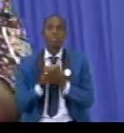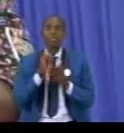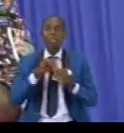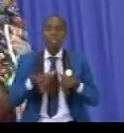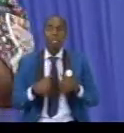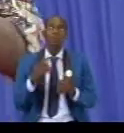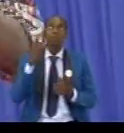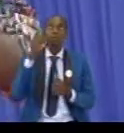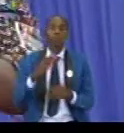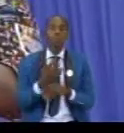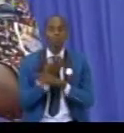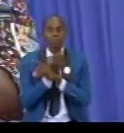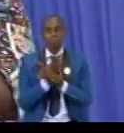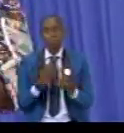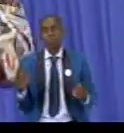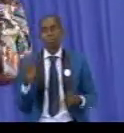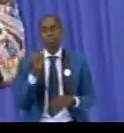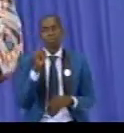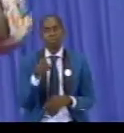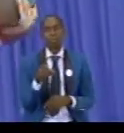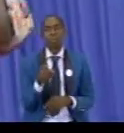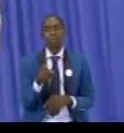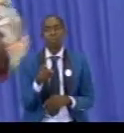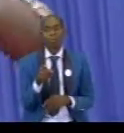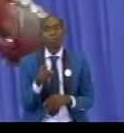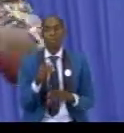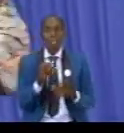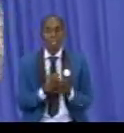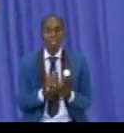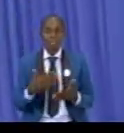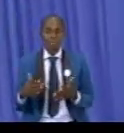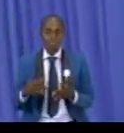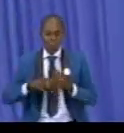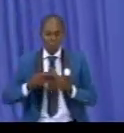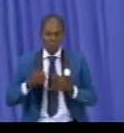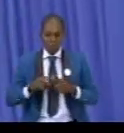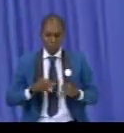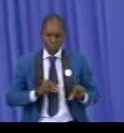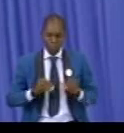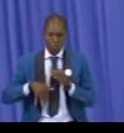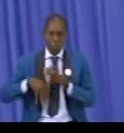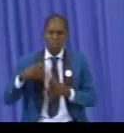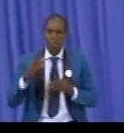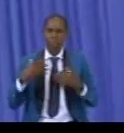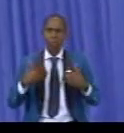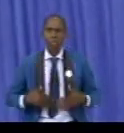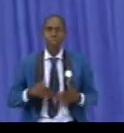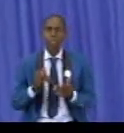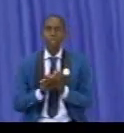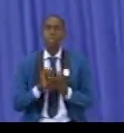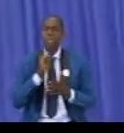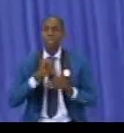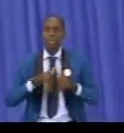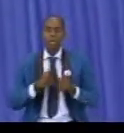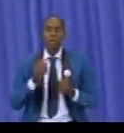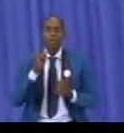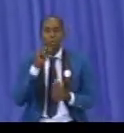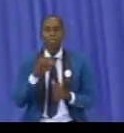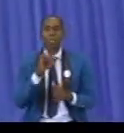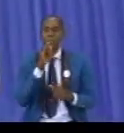me. Those objects started moving away from my body, and that is how I totally deliver.